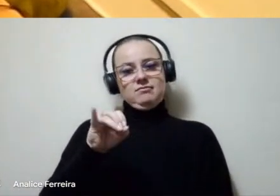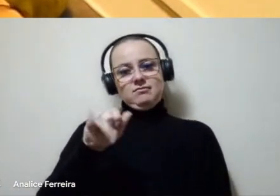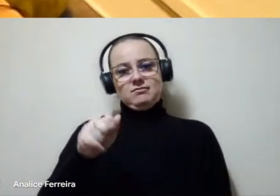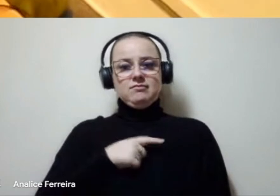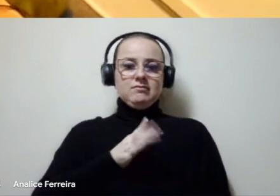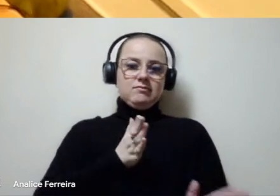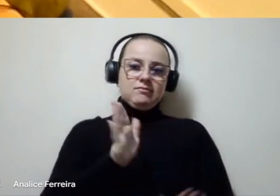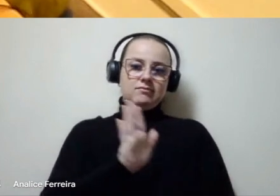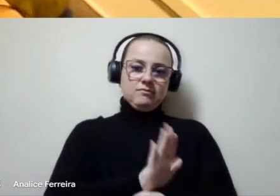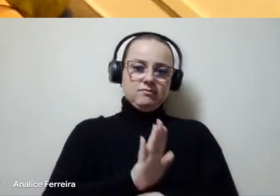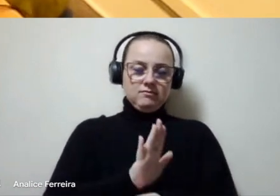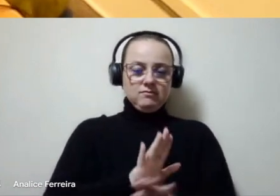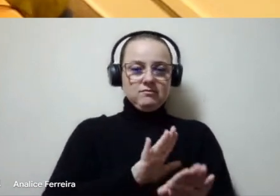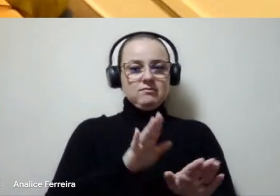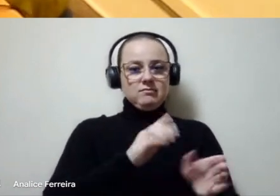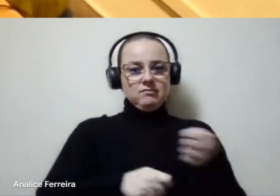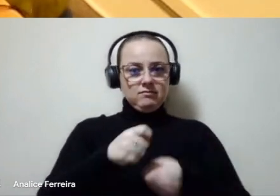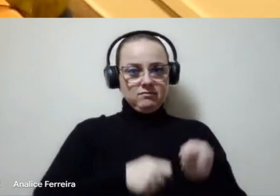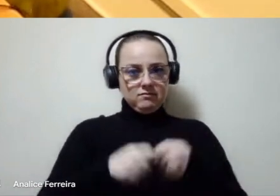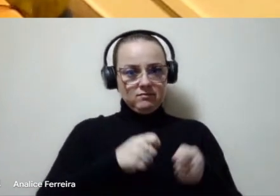Administrative here in the Gabinete of the Mare.